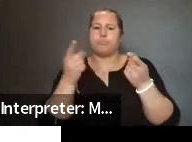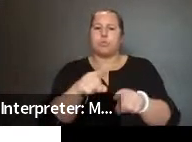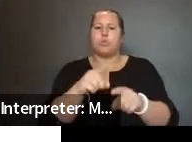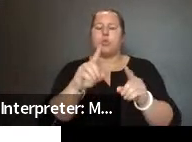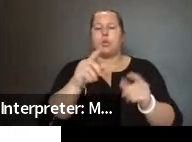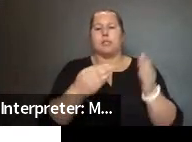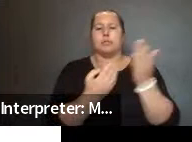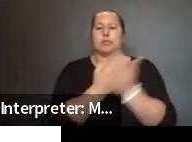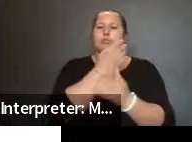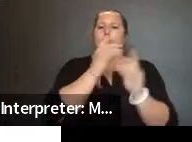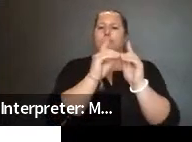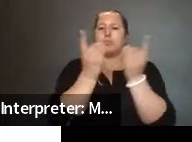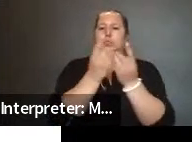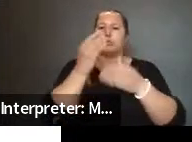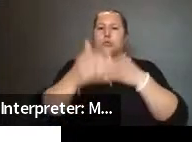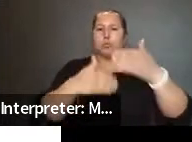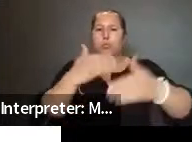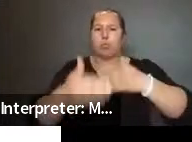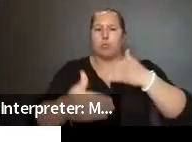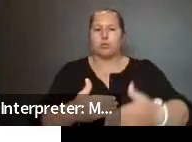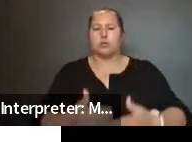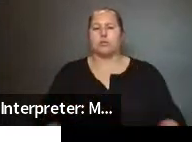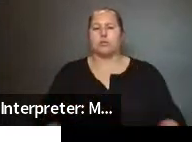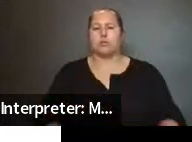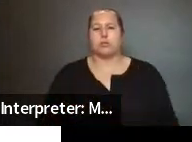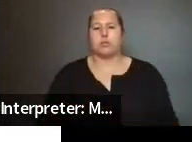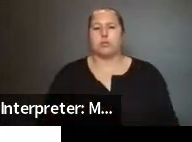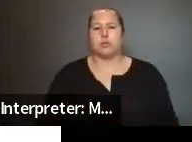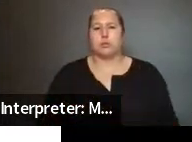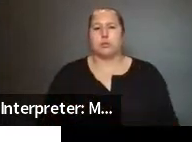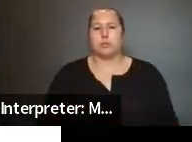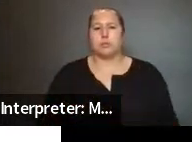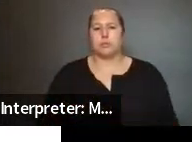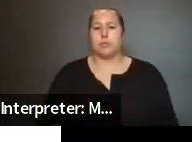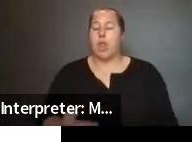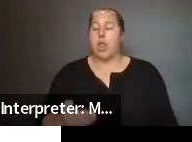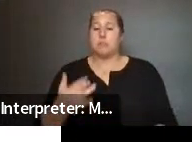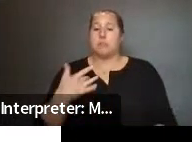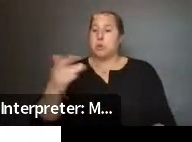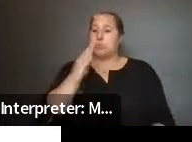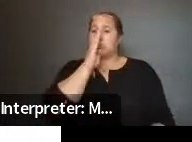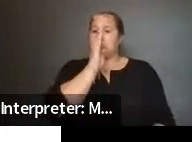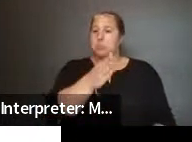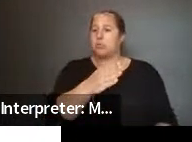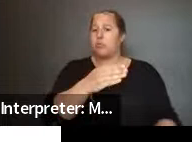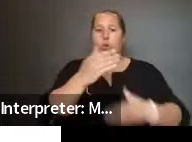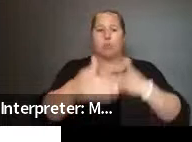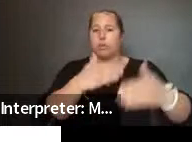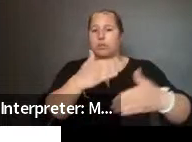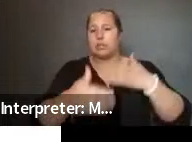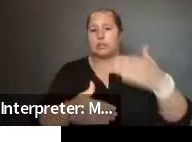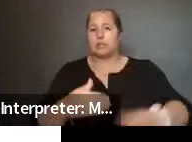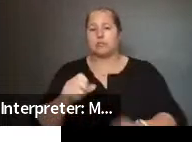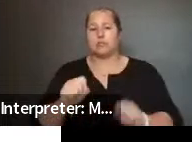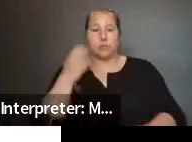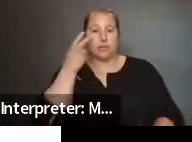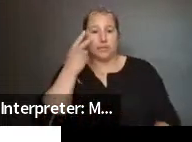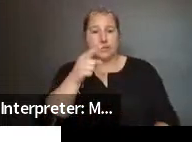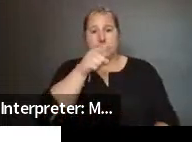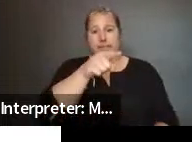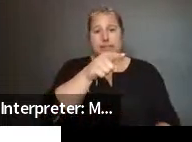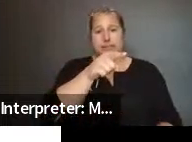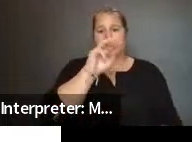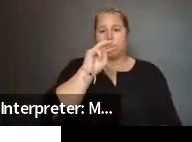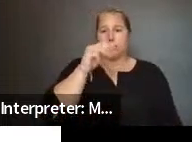Since the process in Rochester has historically been fairly straightforward, you can see from these maps, which show past districts from